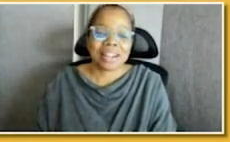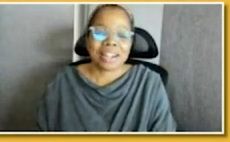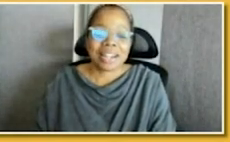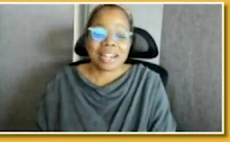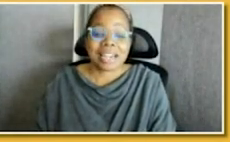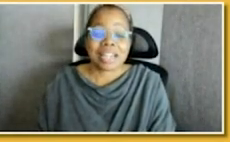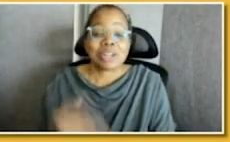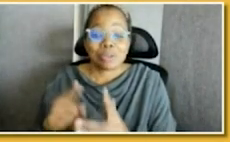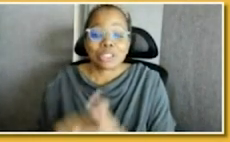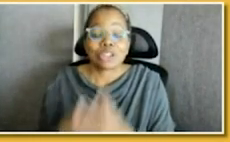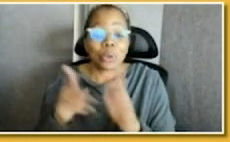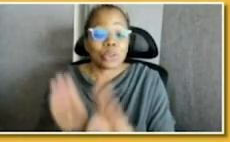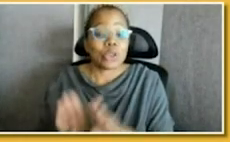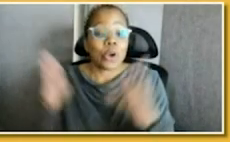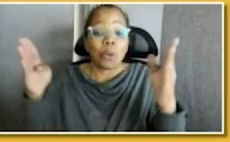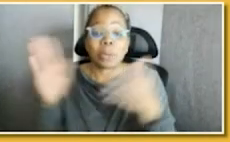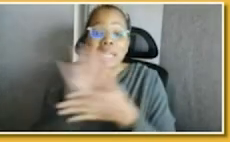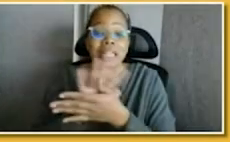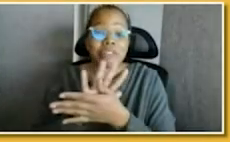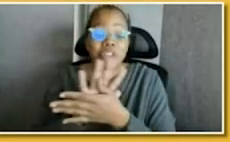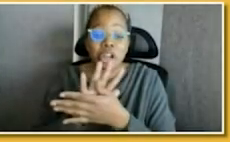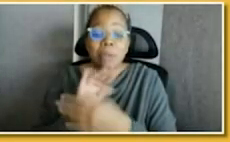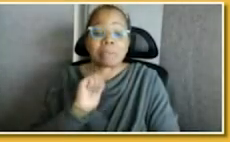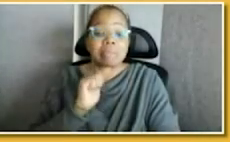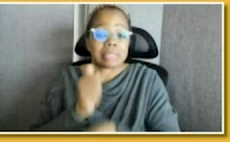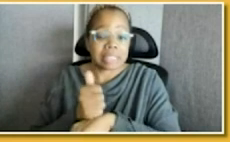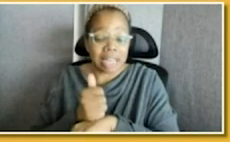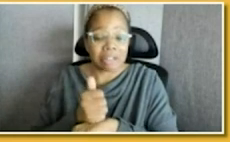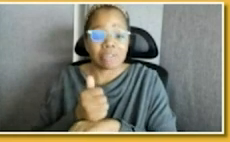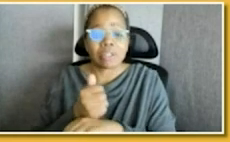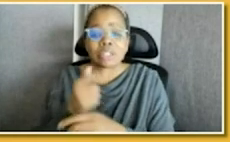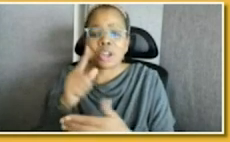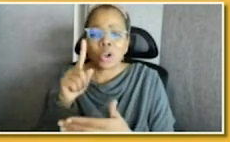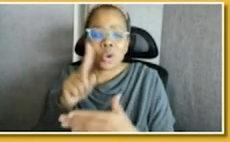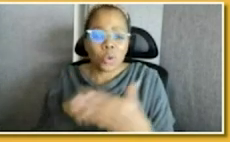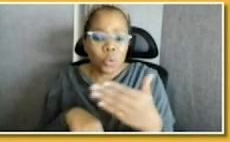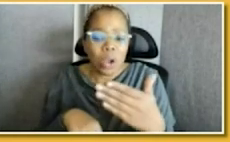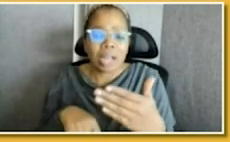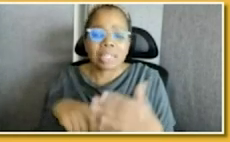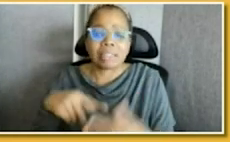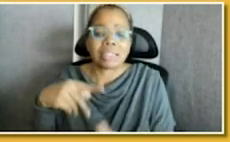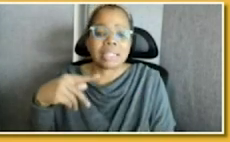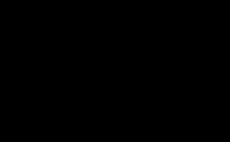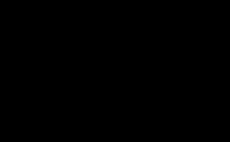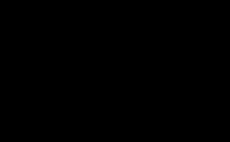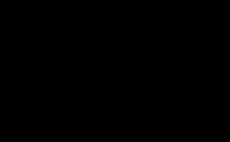film, which sort of establishes what the Postal Service means to our communities.